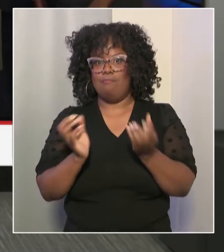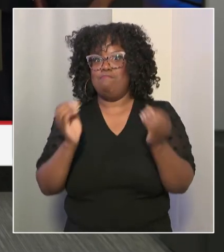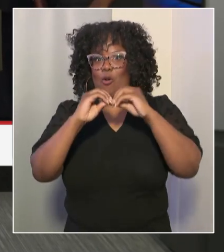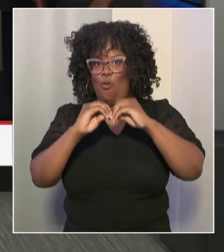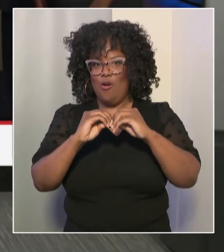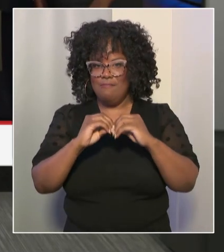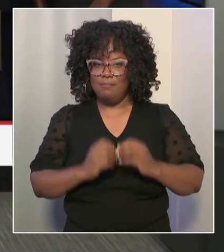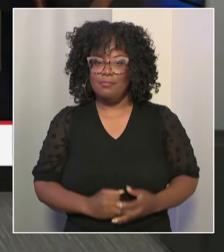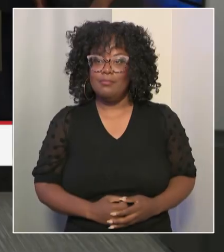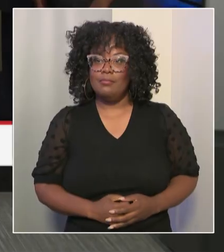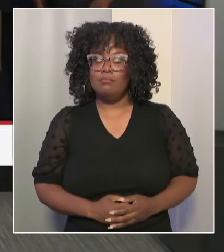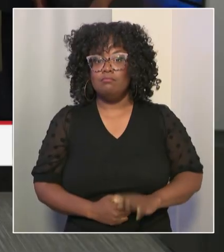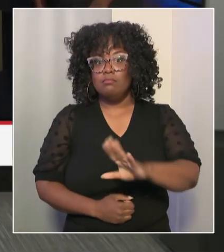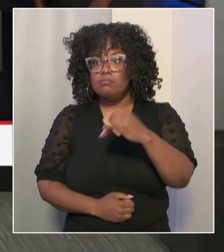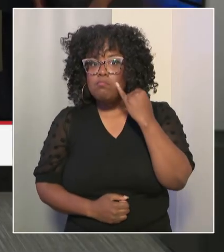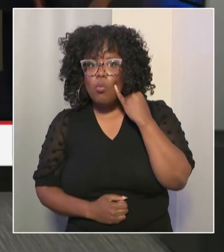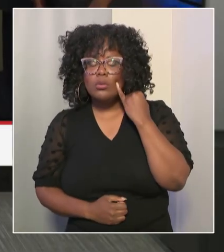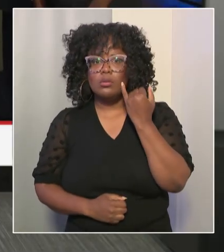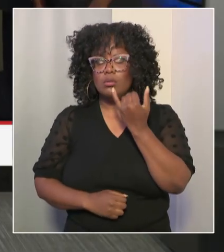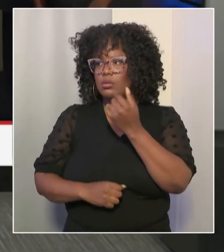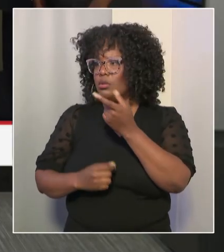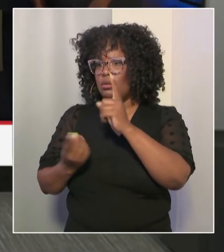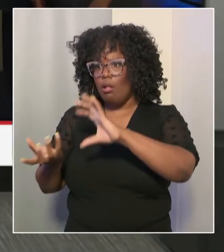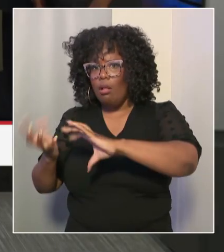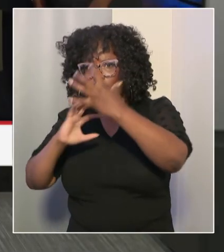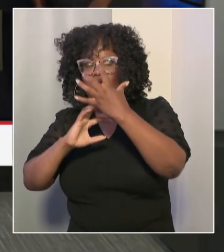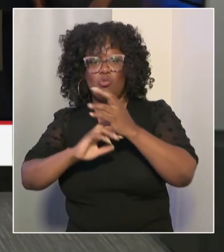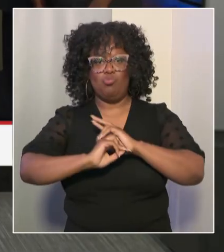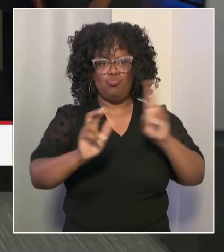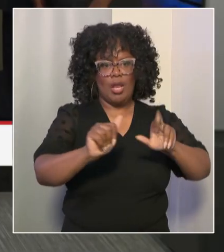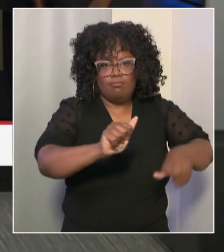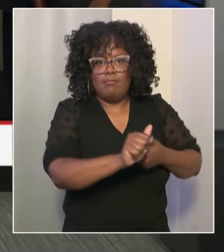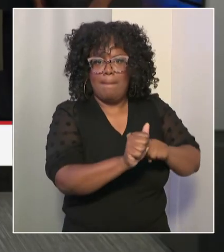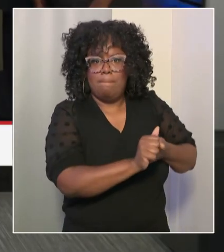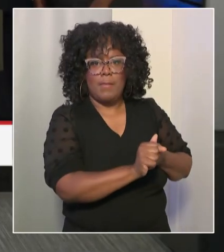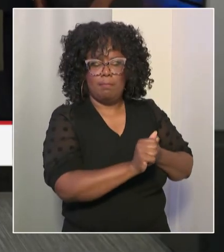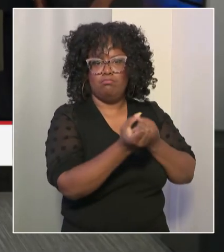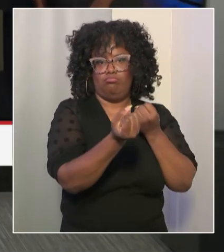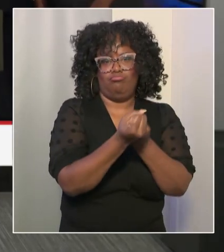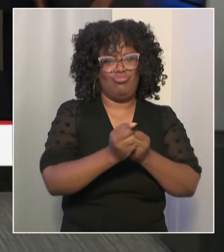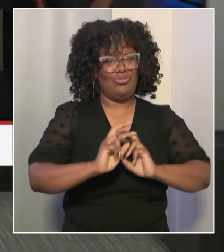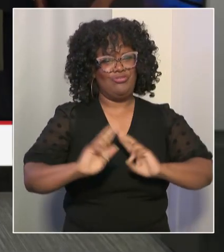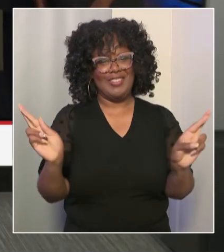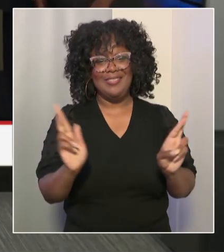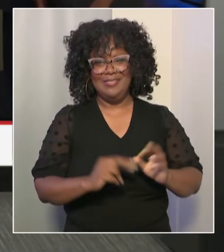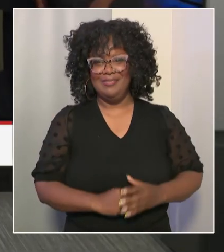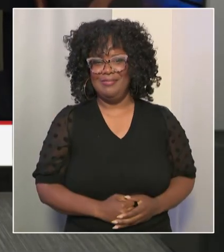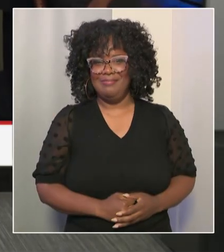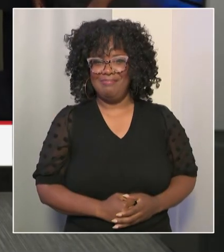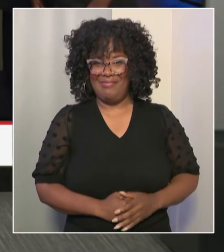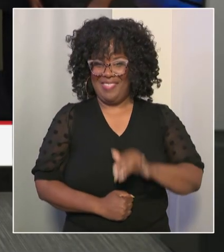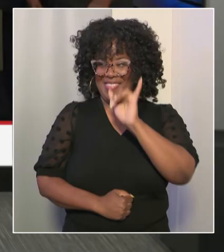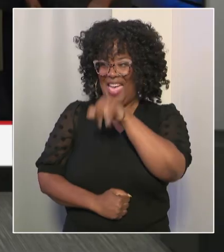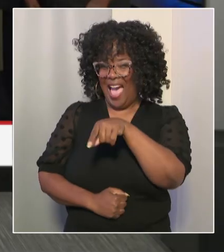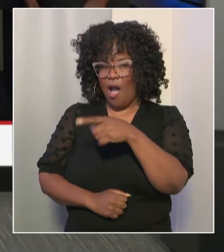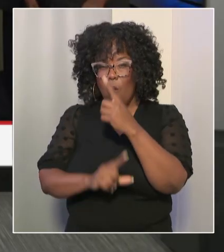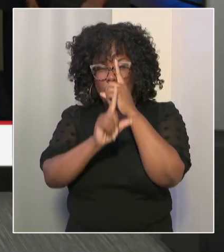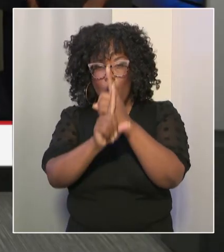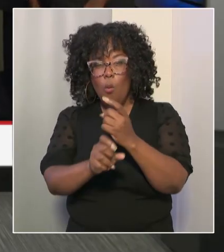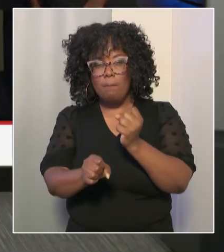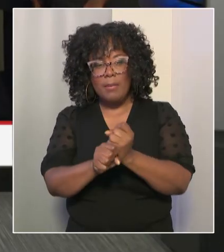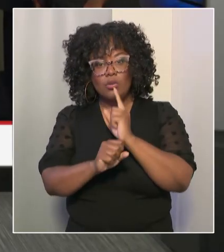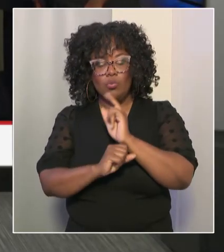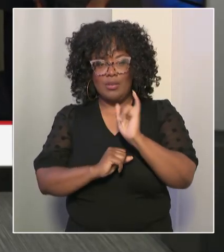public safety ecosystem, which is crucial to how we maintain reliability in our